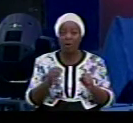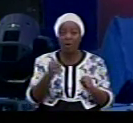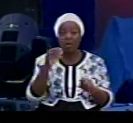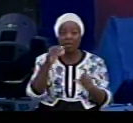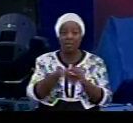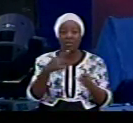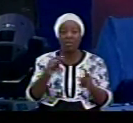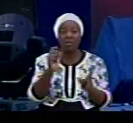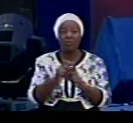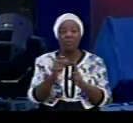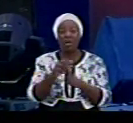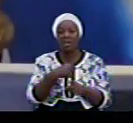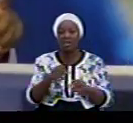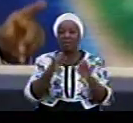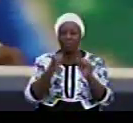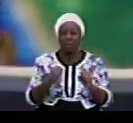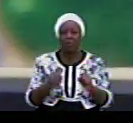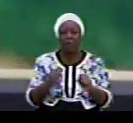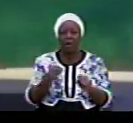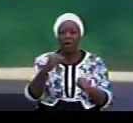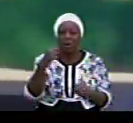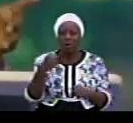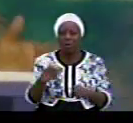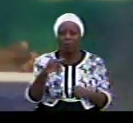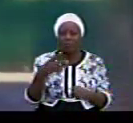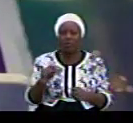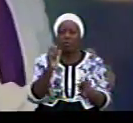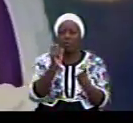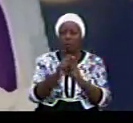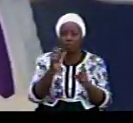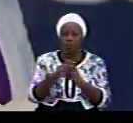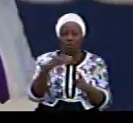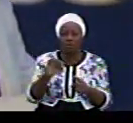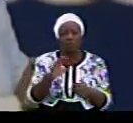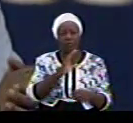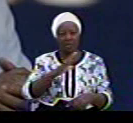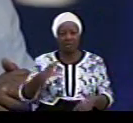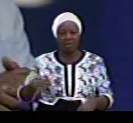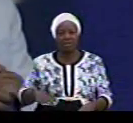and the power of the utterance of Christ.